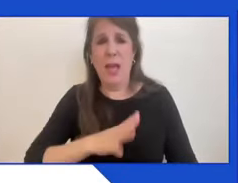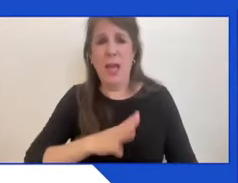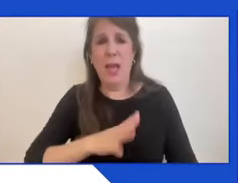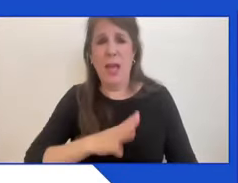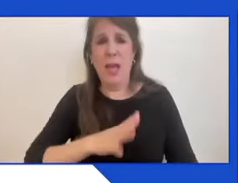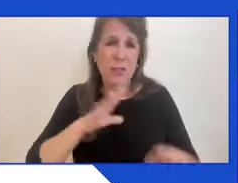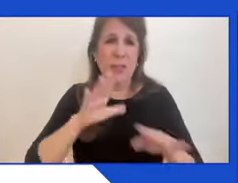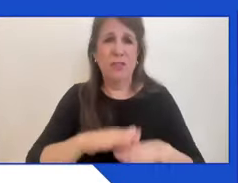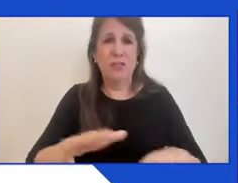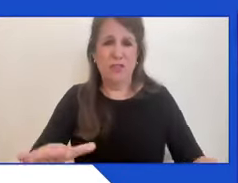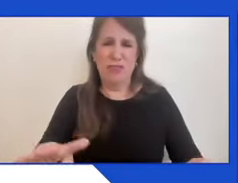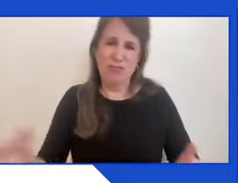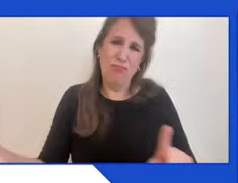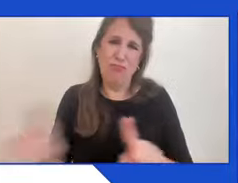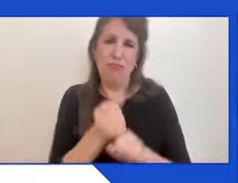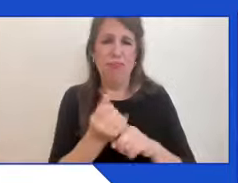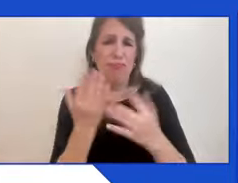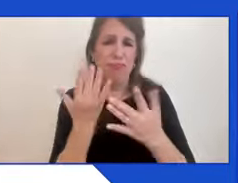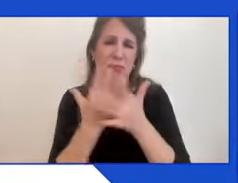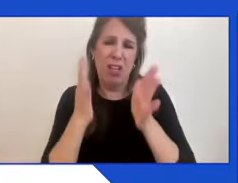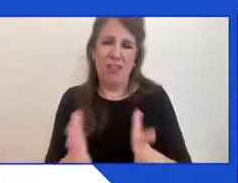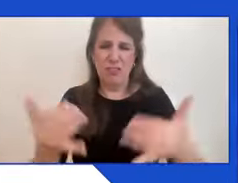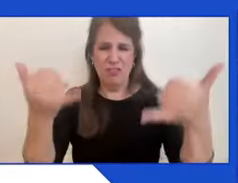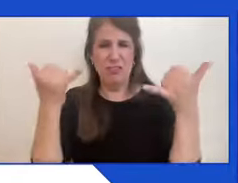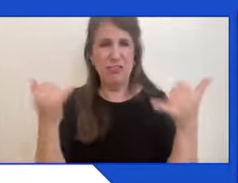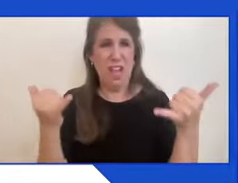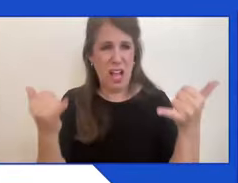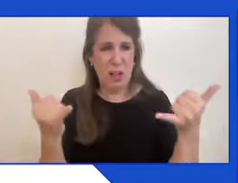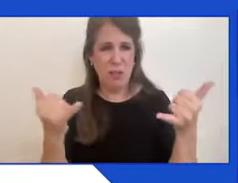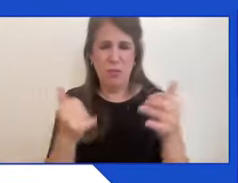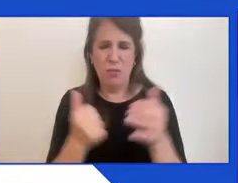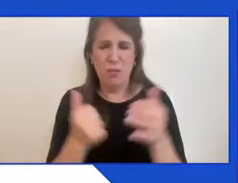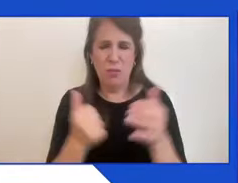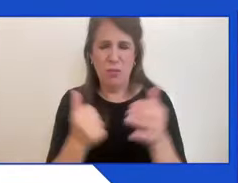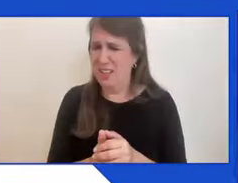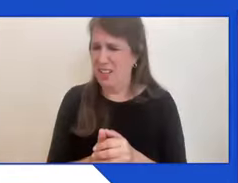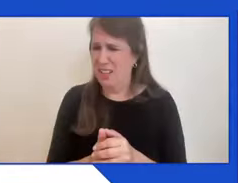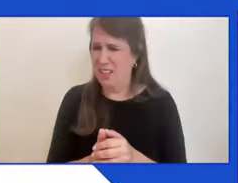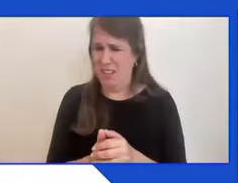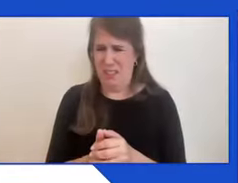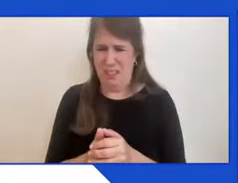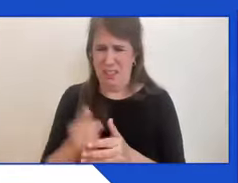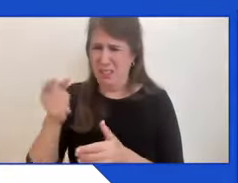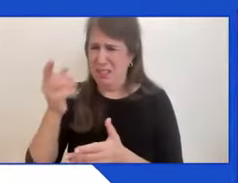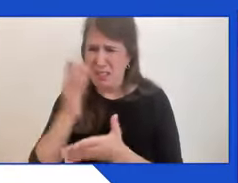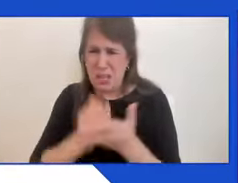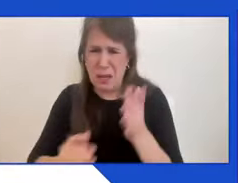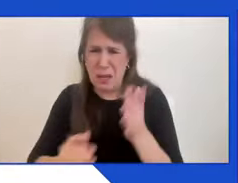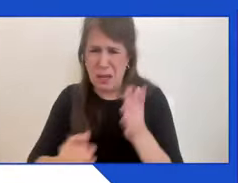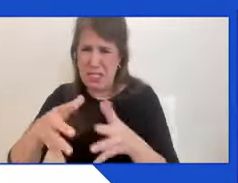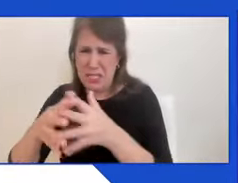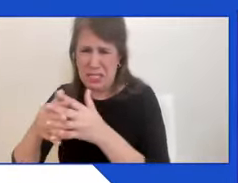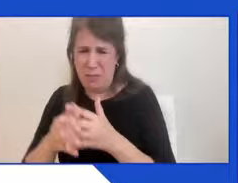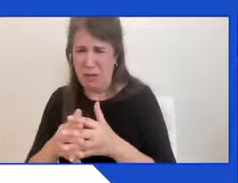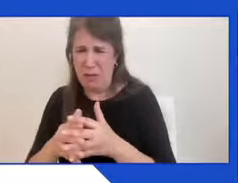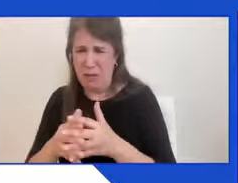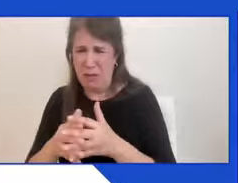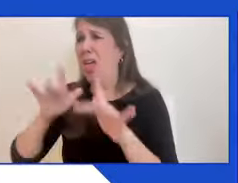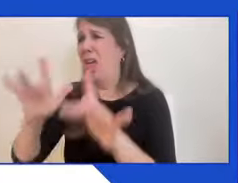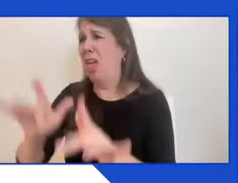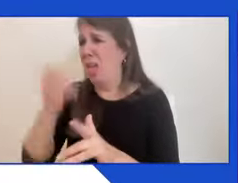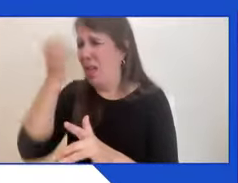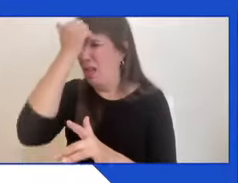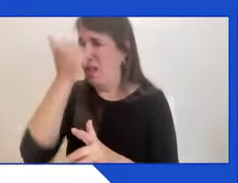hostage. How anyone in America could sympathize with these terrorists is truly